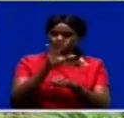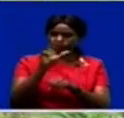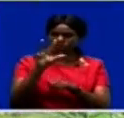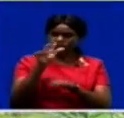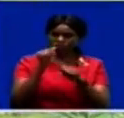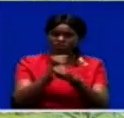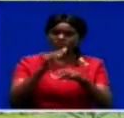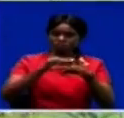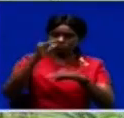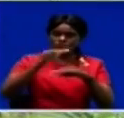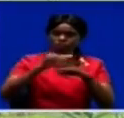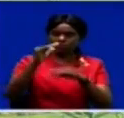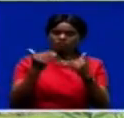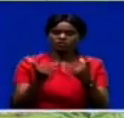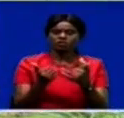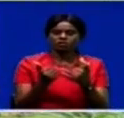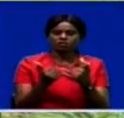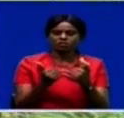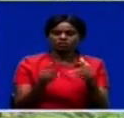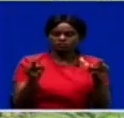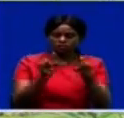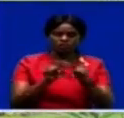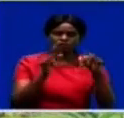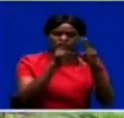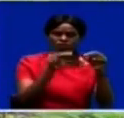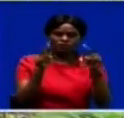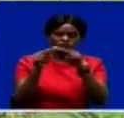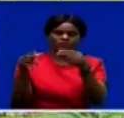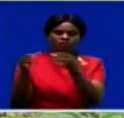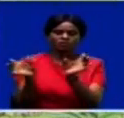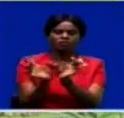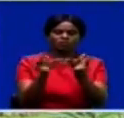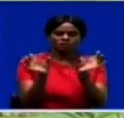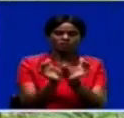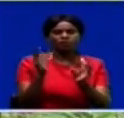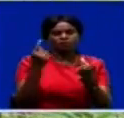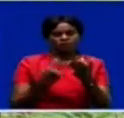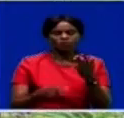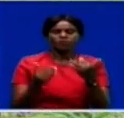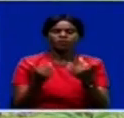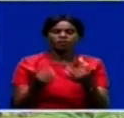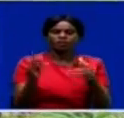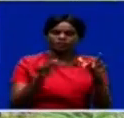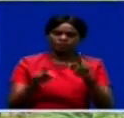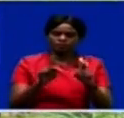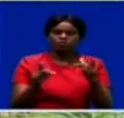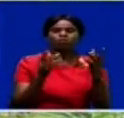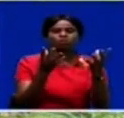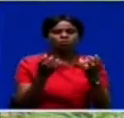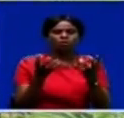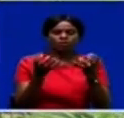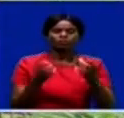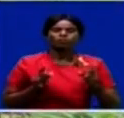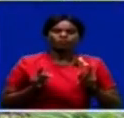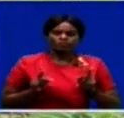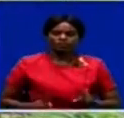and in a semi-rural constituency, basically what people are looking for is somebody who